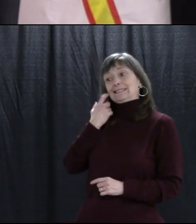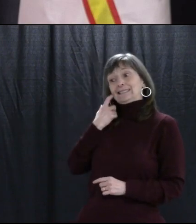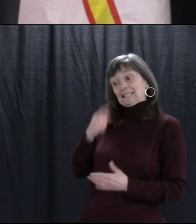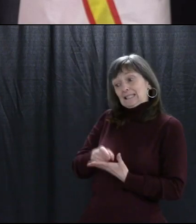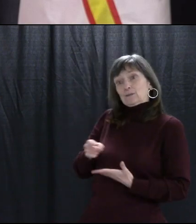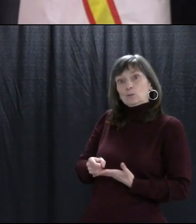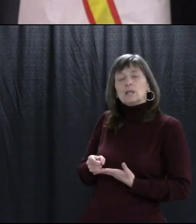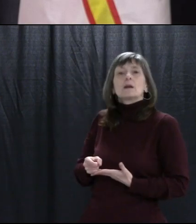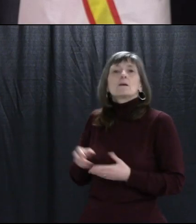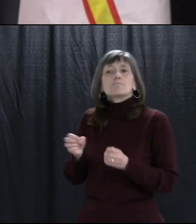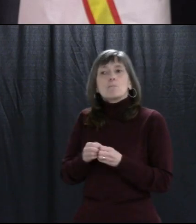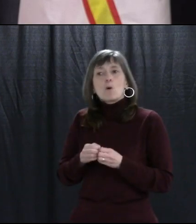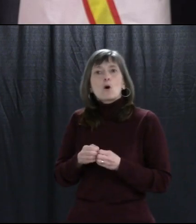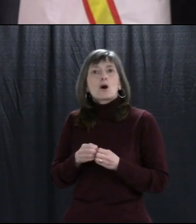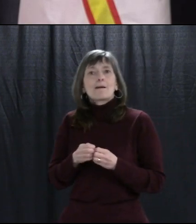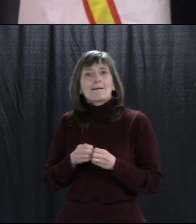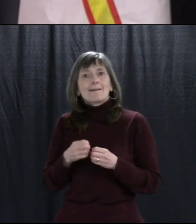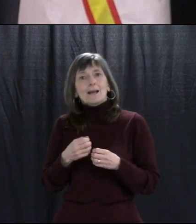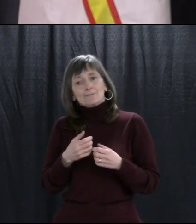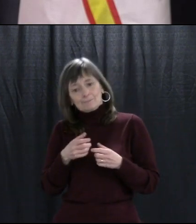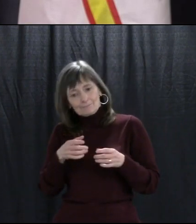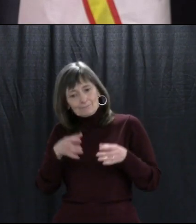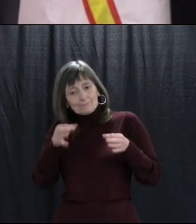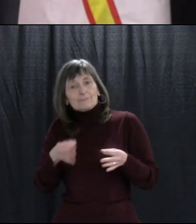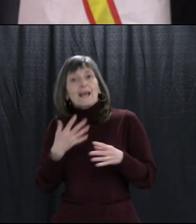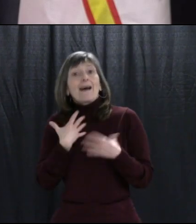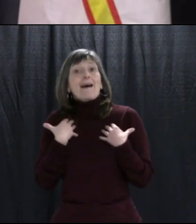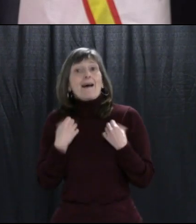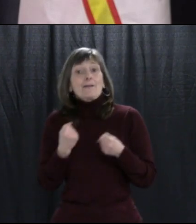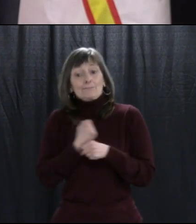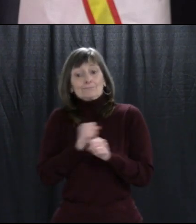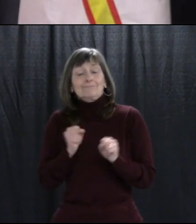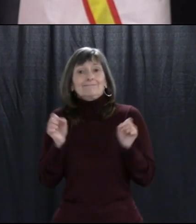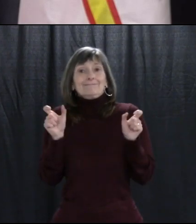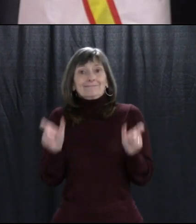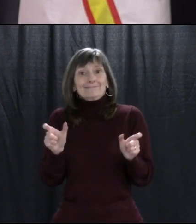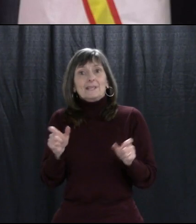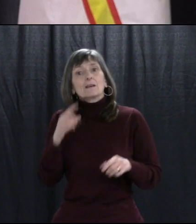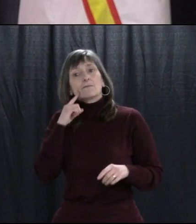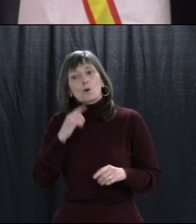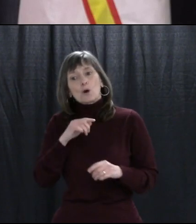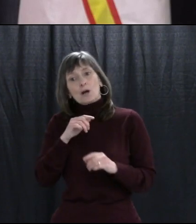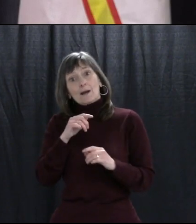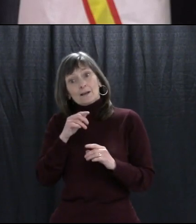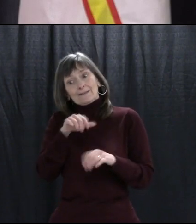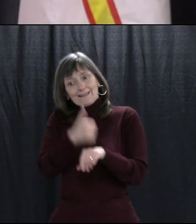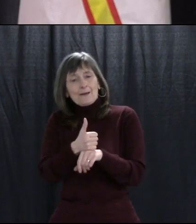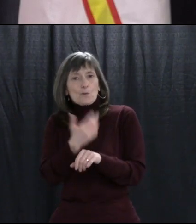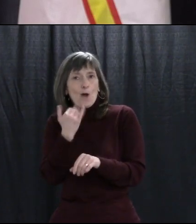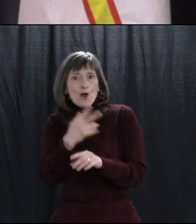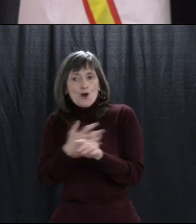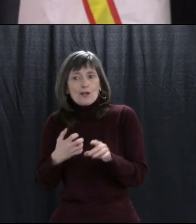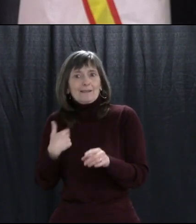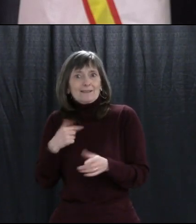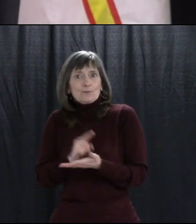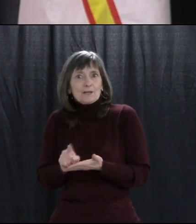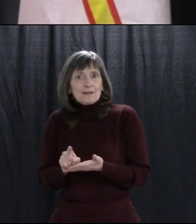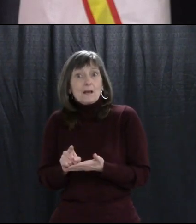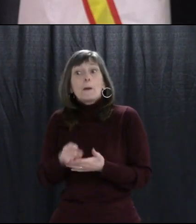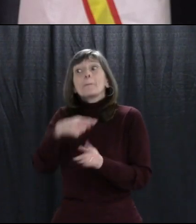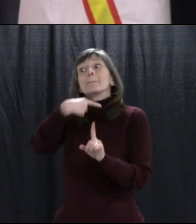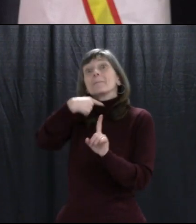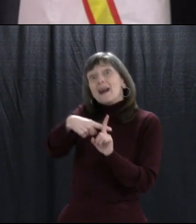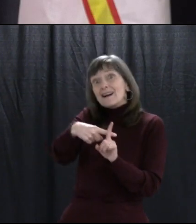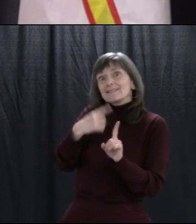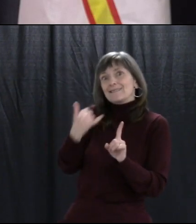through our Health Protection Act, but also today where we're taking the additional measures of people that visit our province or come